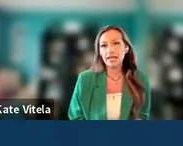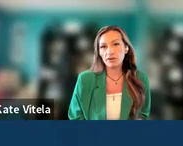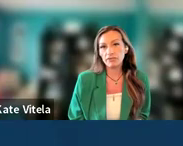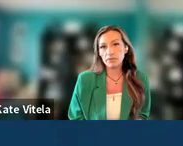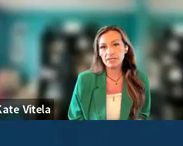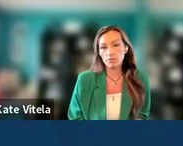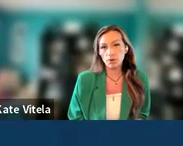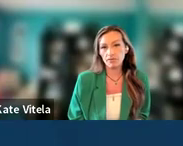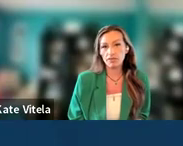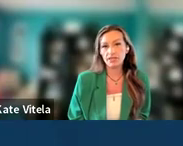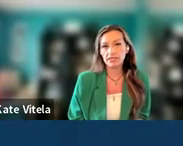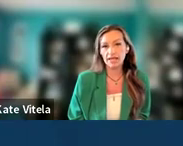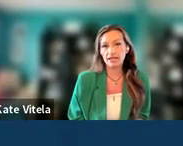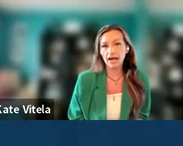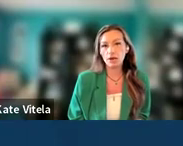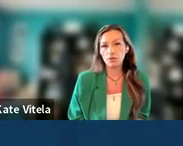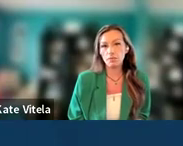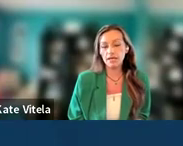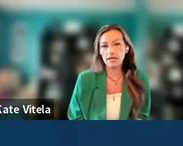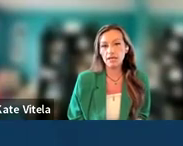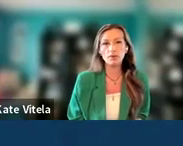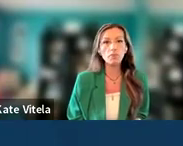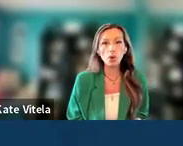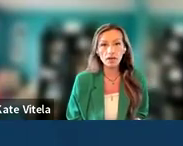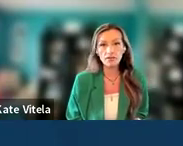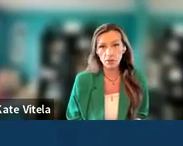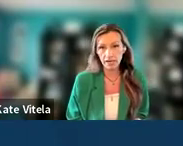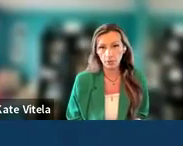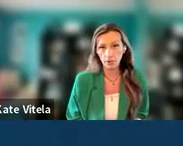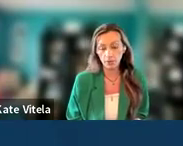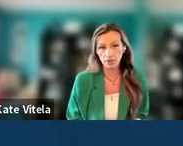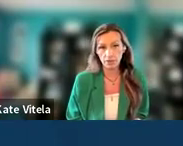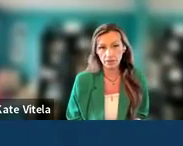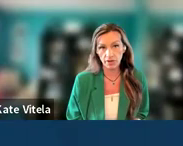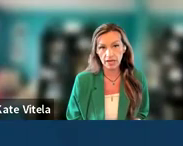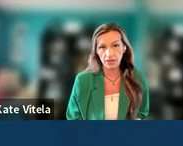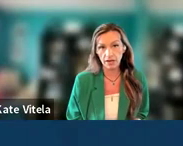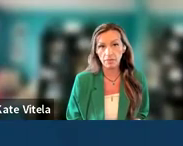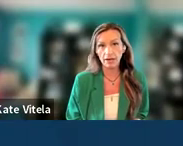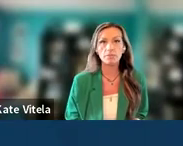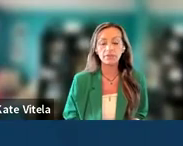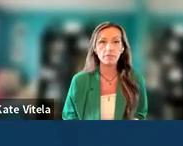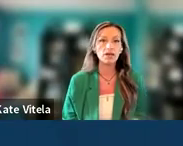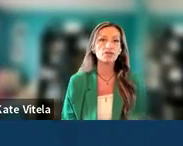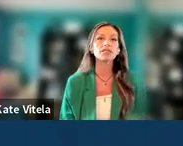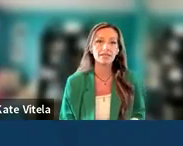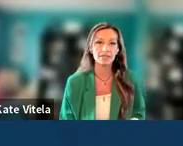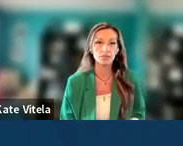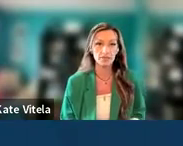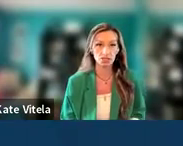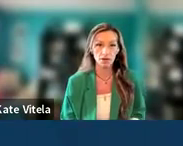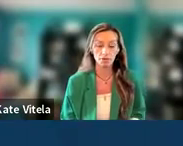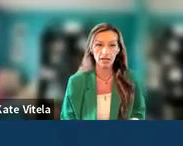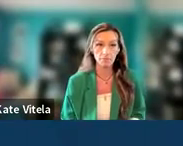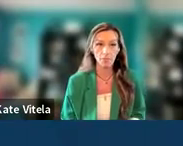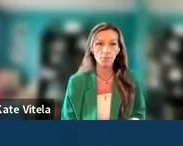mid-2017, I got a letter from the State Board of Nursing saying that I would be reported for tampering with a drug screen and that my nursing license